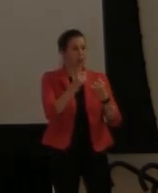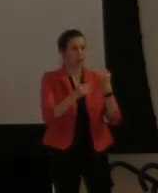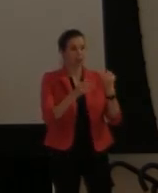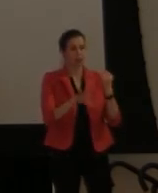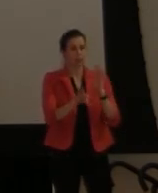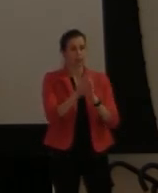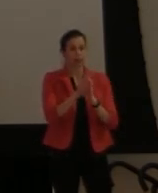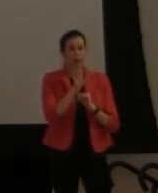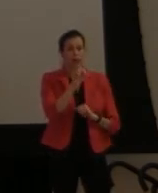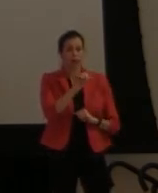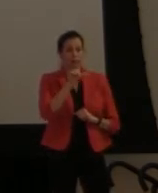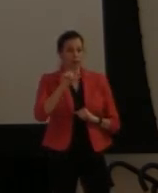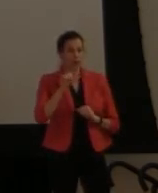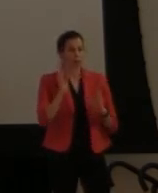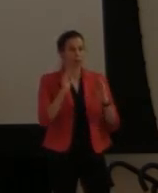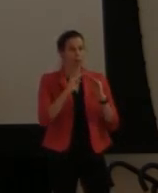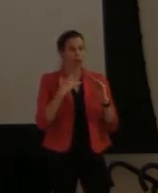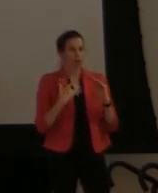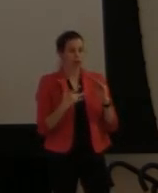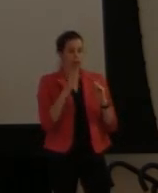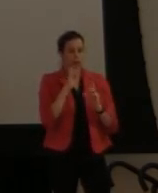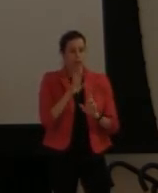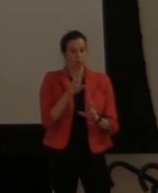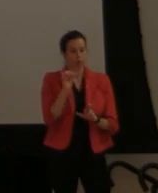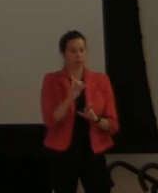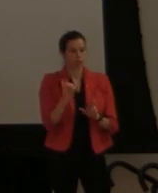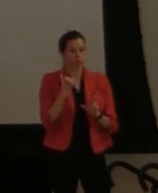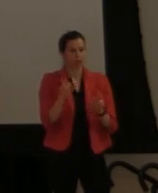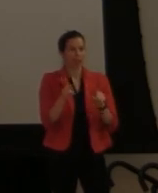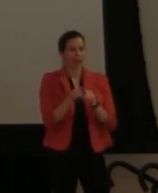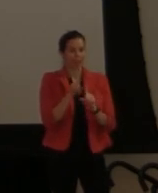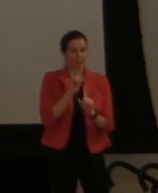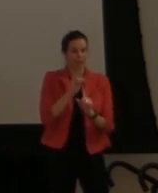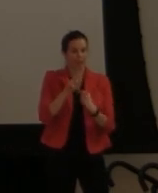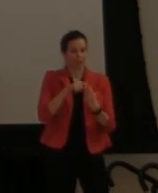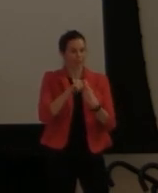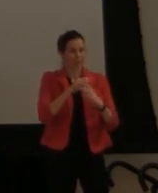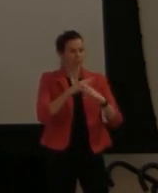African Americans were more likely to report insurance as a barrier.